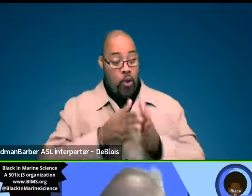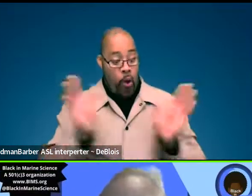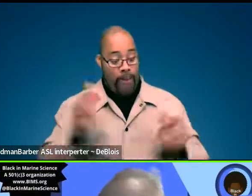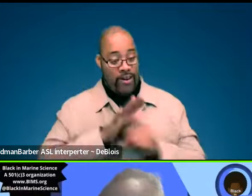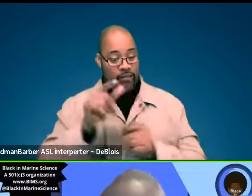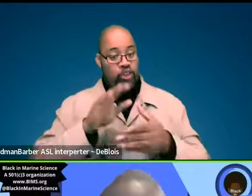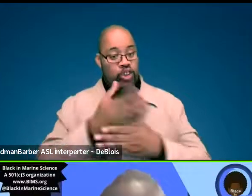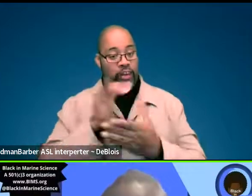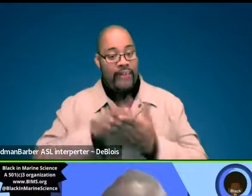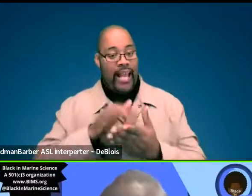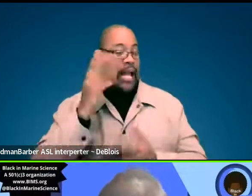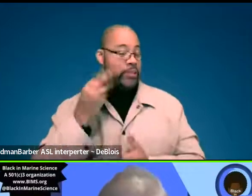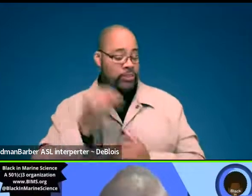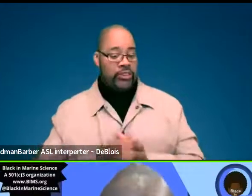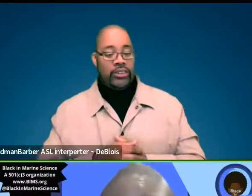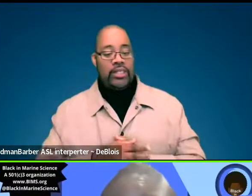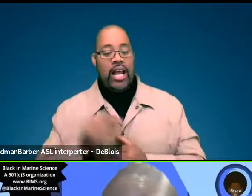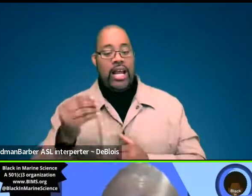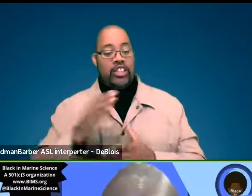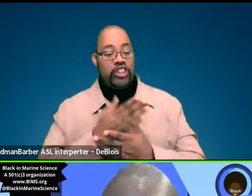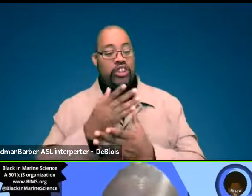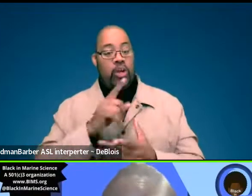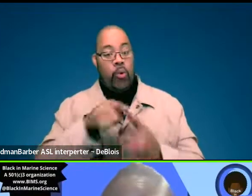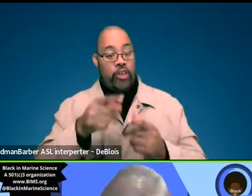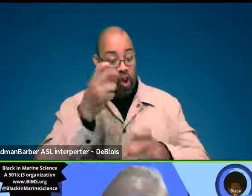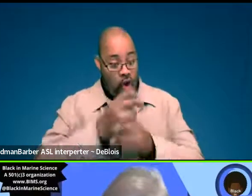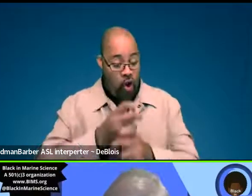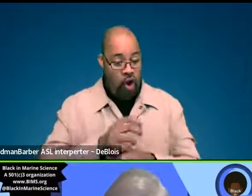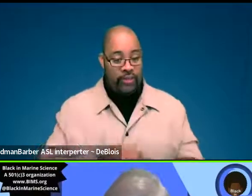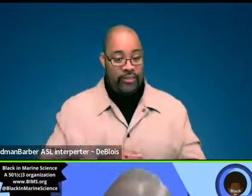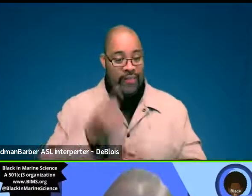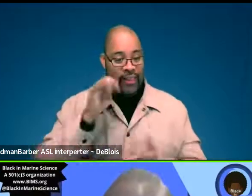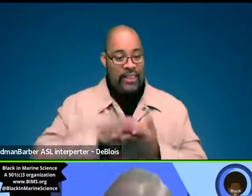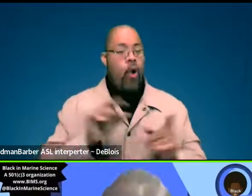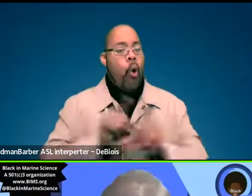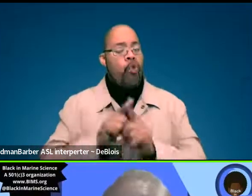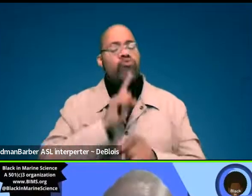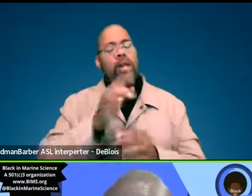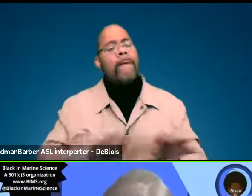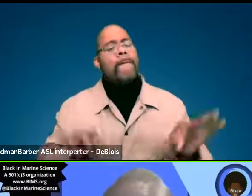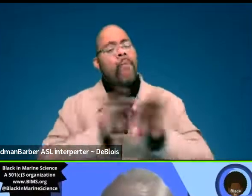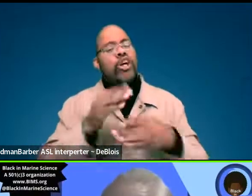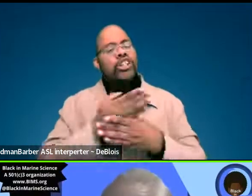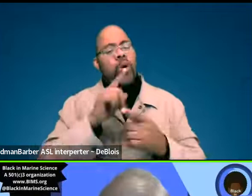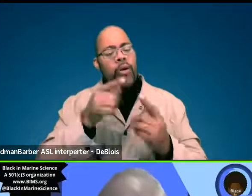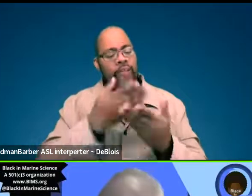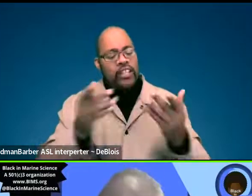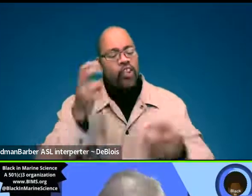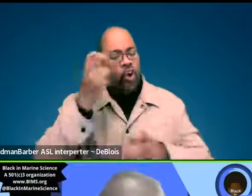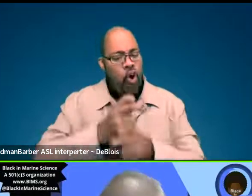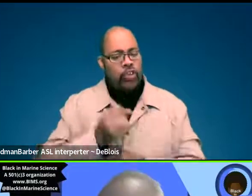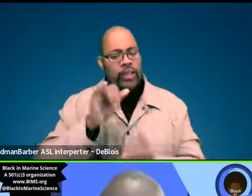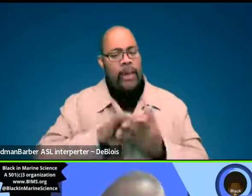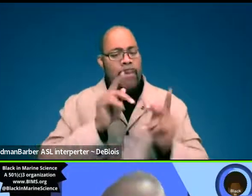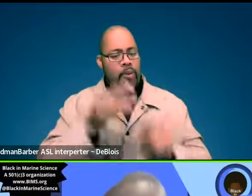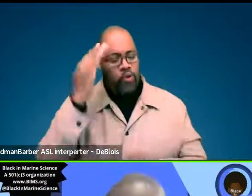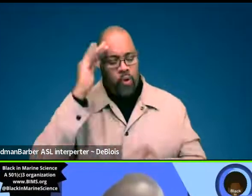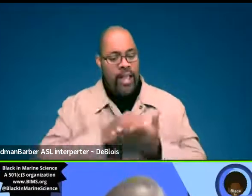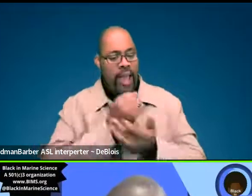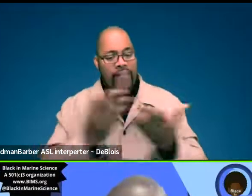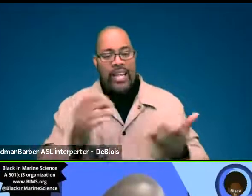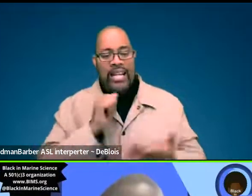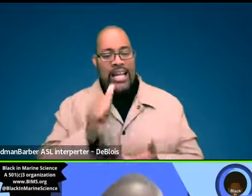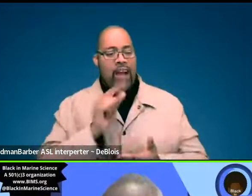to share those experiences and to share when they're hard, right? I think that's also really important, to share when things are hard. So people know that everything